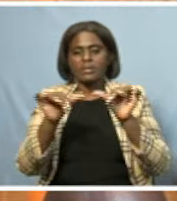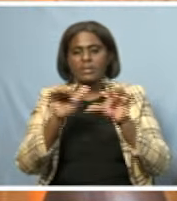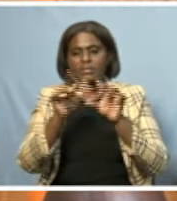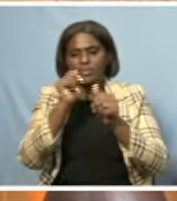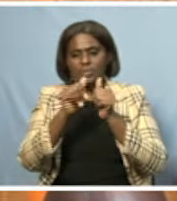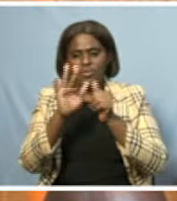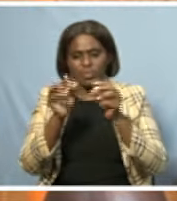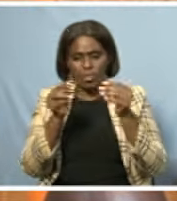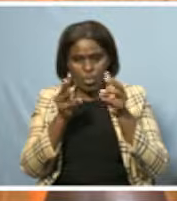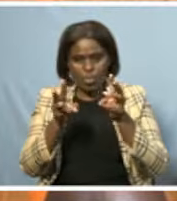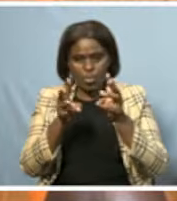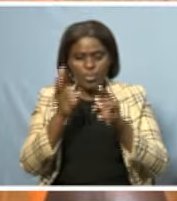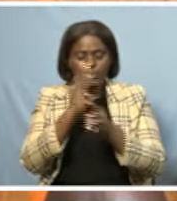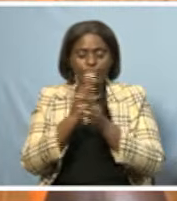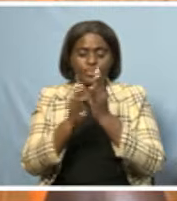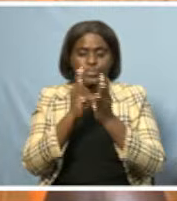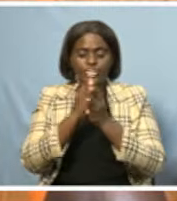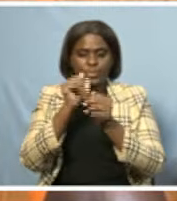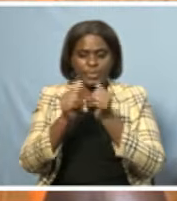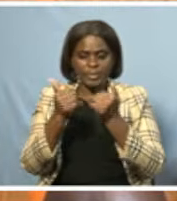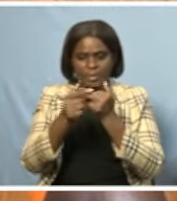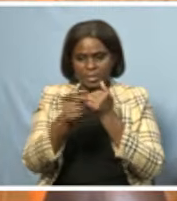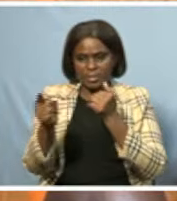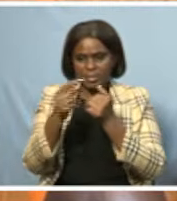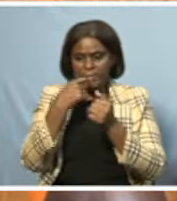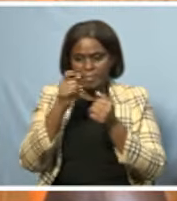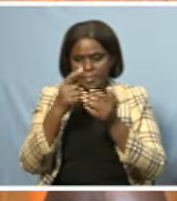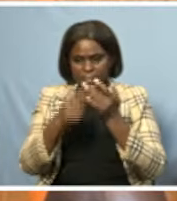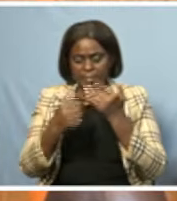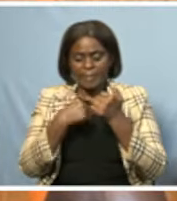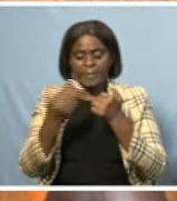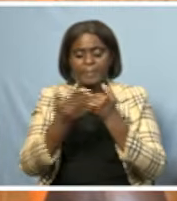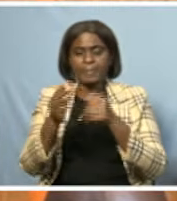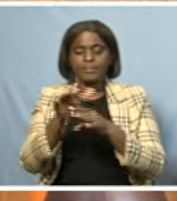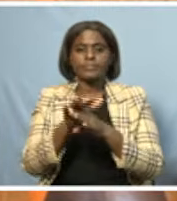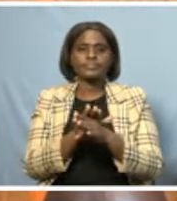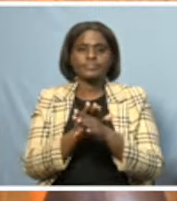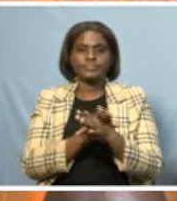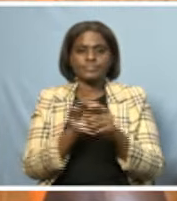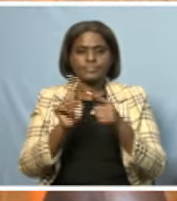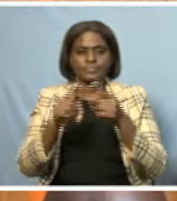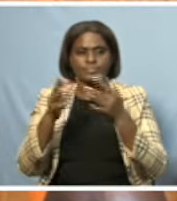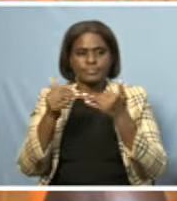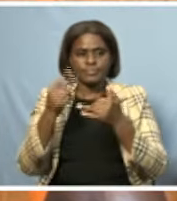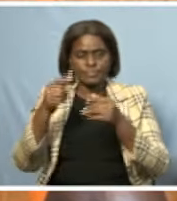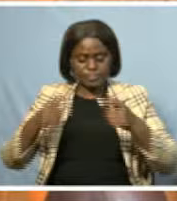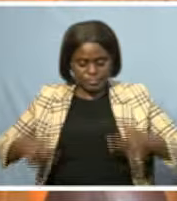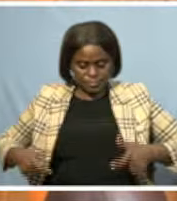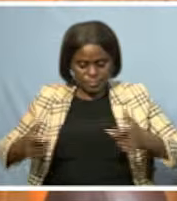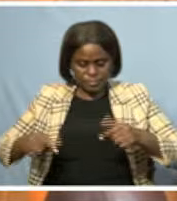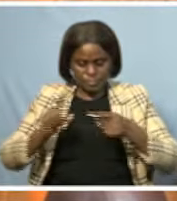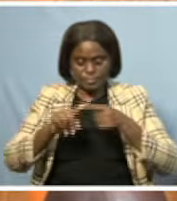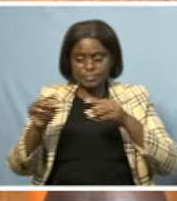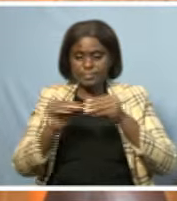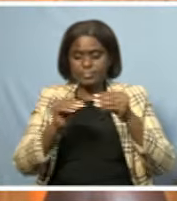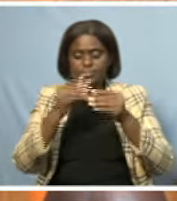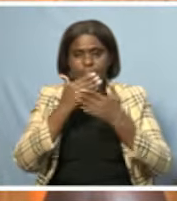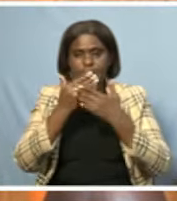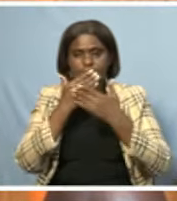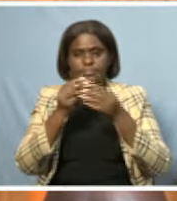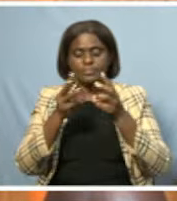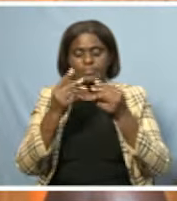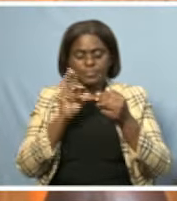of the way the ramp is put, because the gradient must be slow to allow for the wheelchair to move properly. We